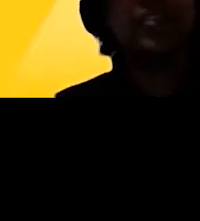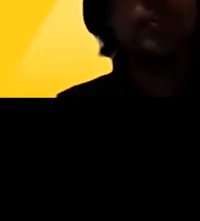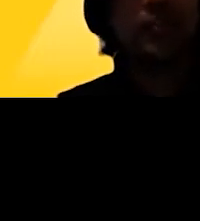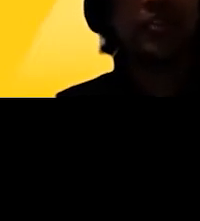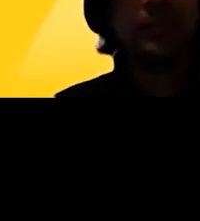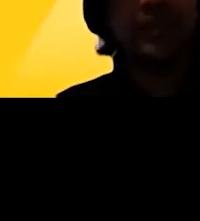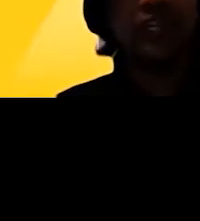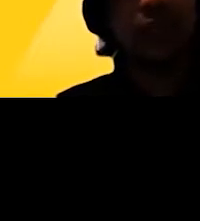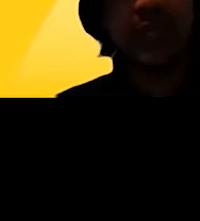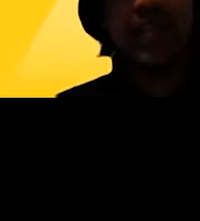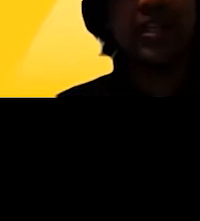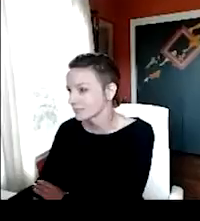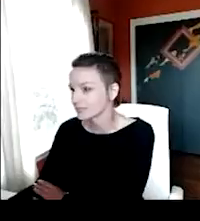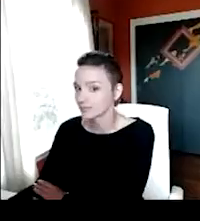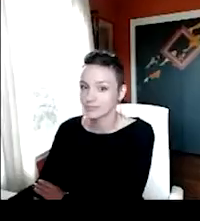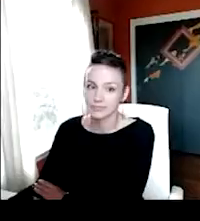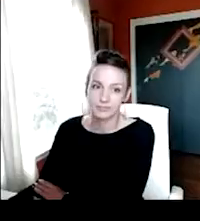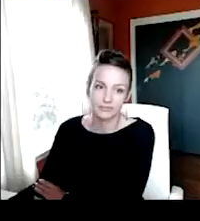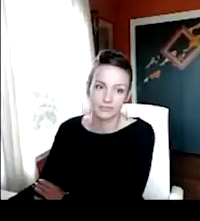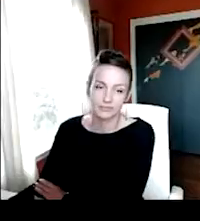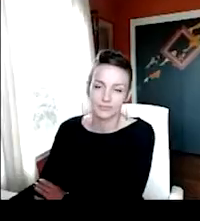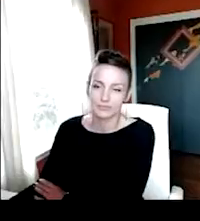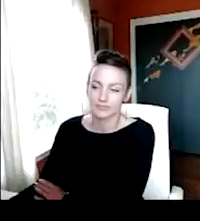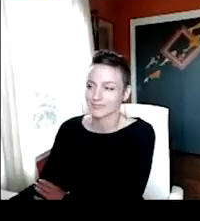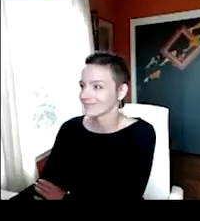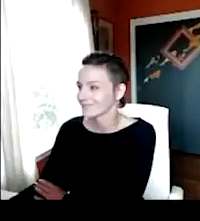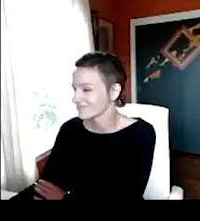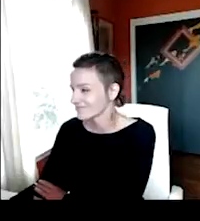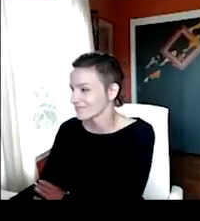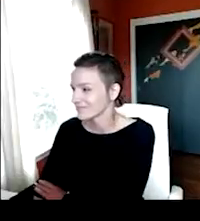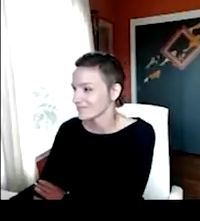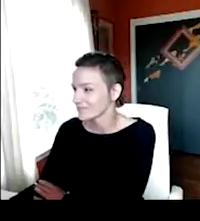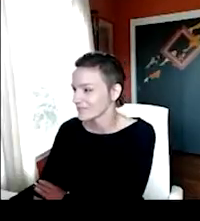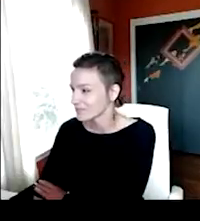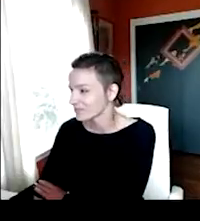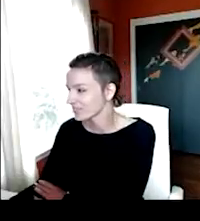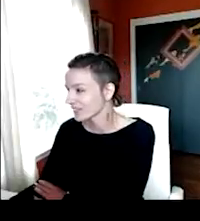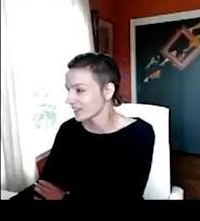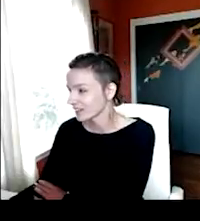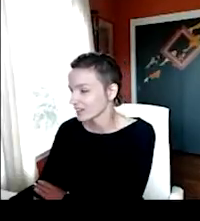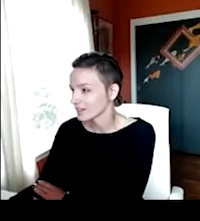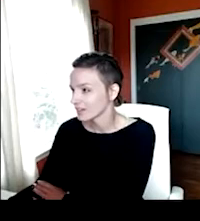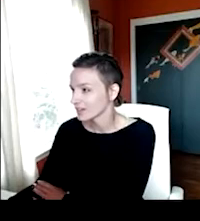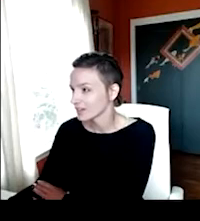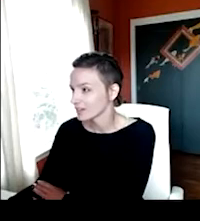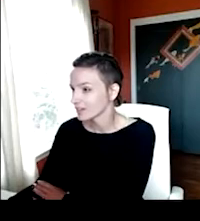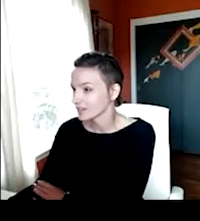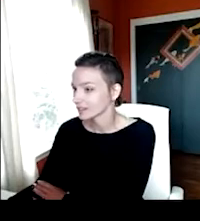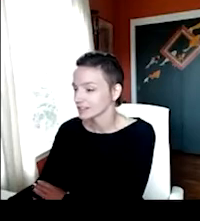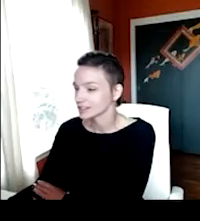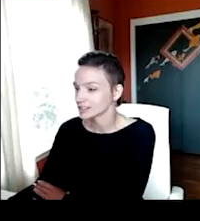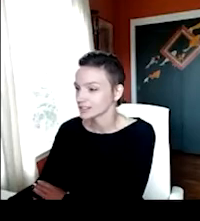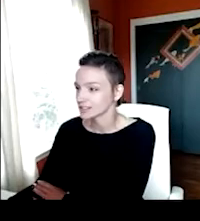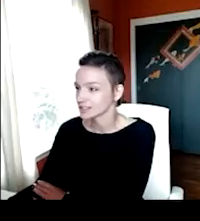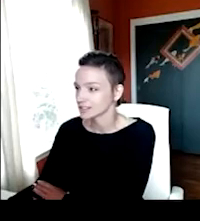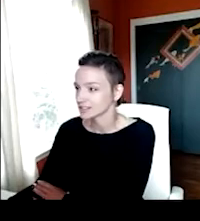a CA symposium in this strange and challenging year, that speaks a whole lot for us. In fact, this is actually my first CA symposium,